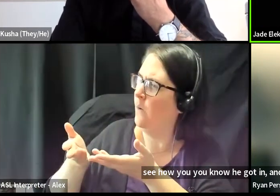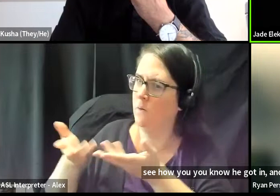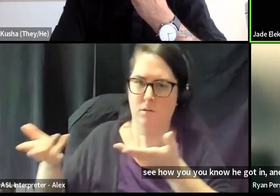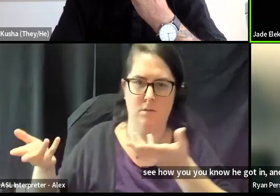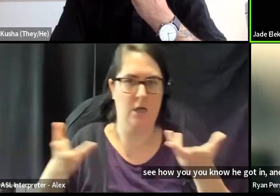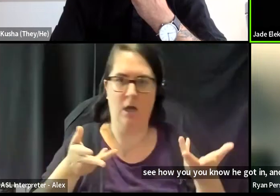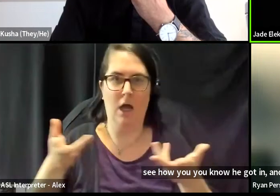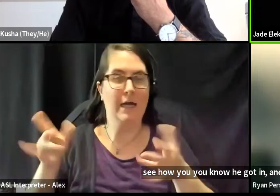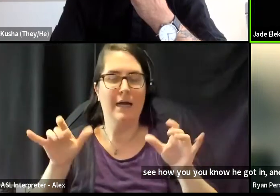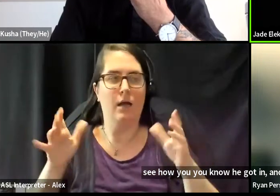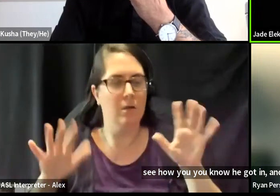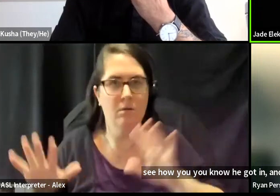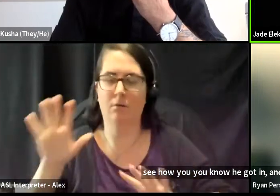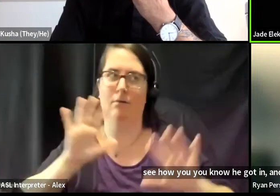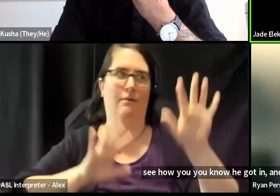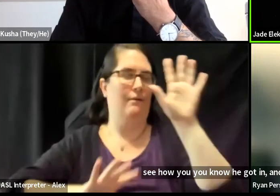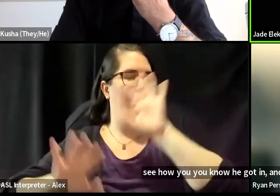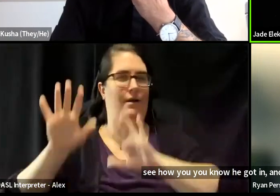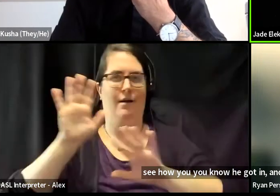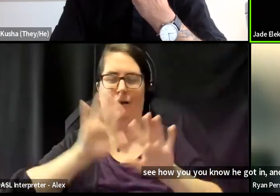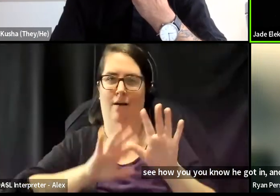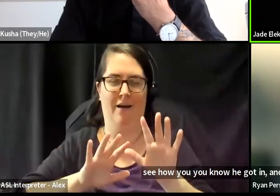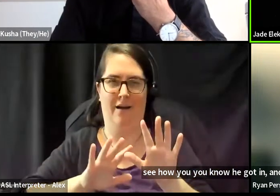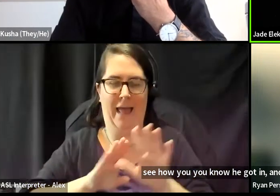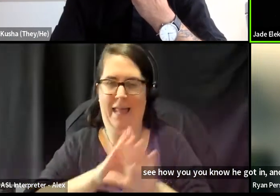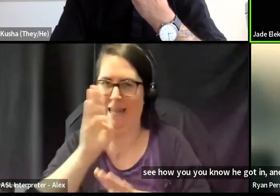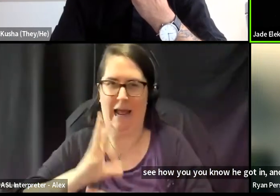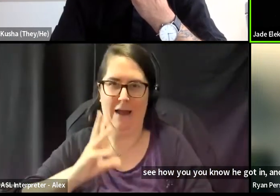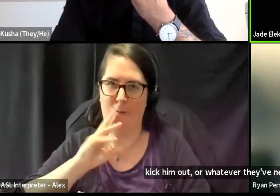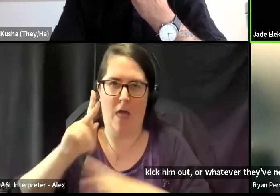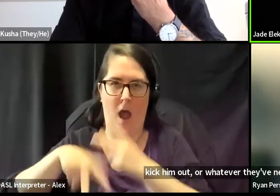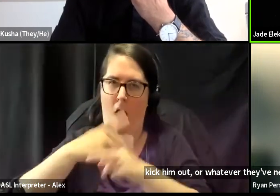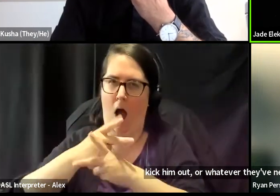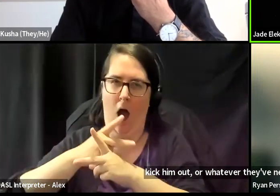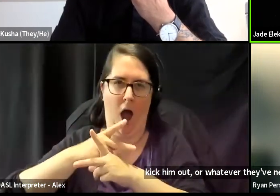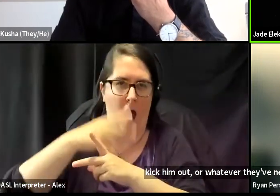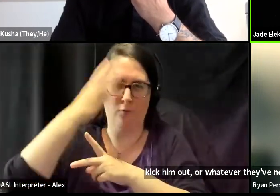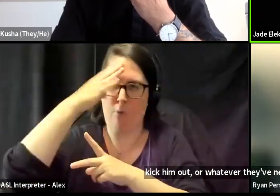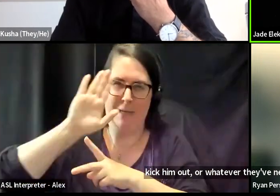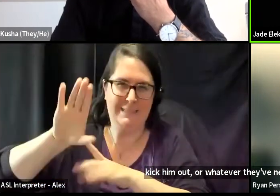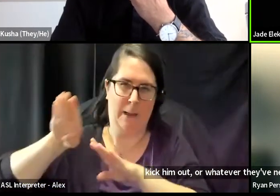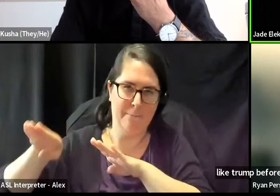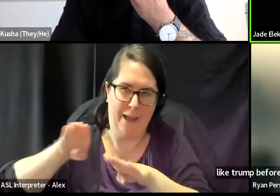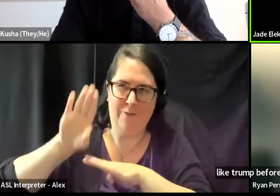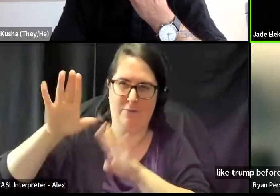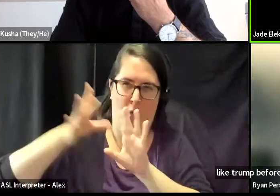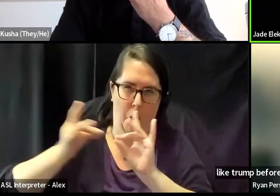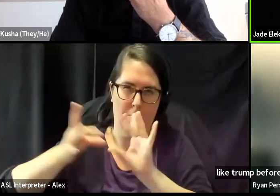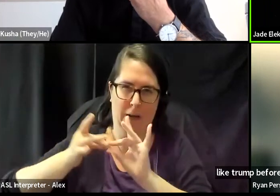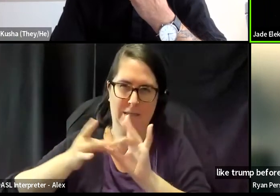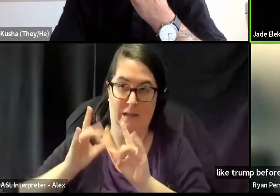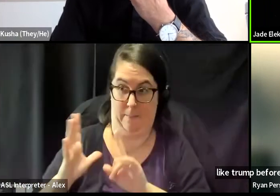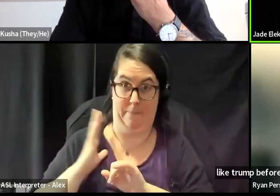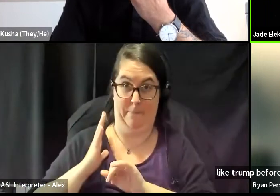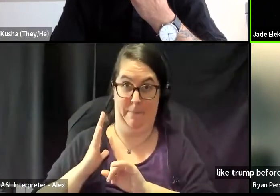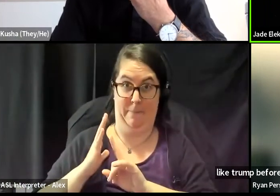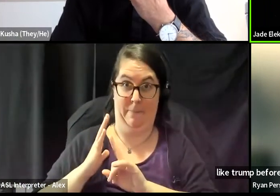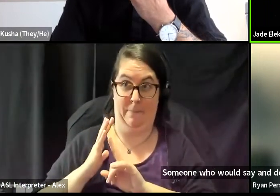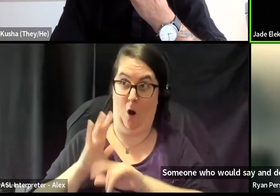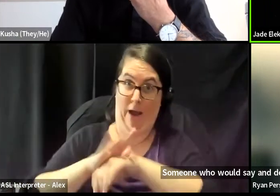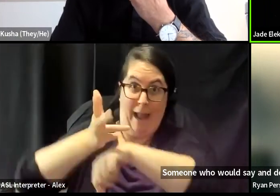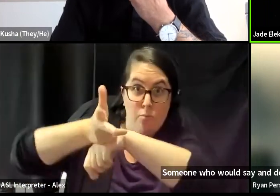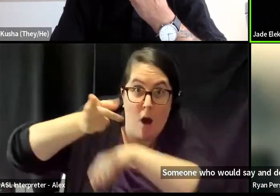never had a candidate like Trump before, someone who would say and do anything in front of the